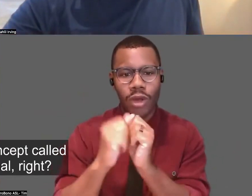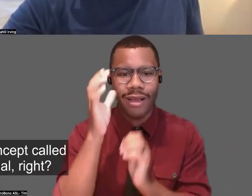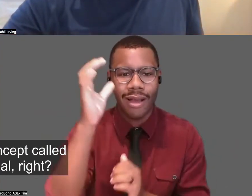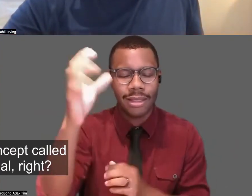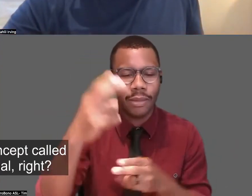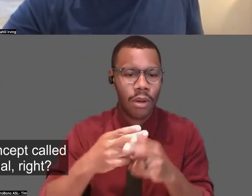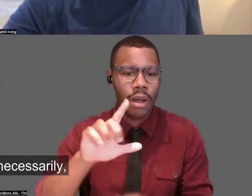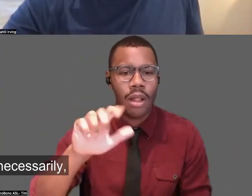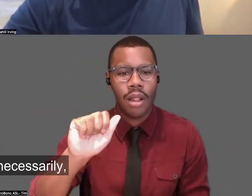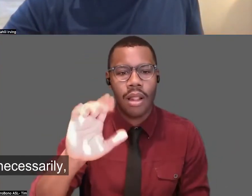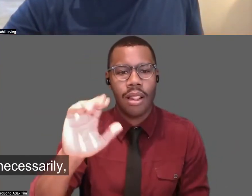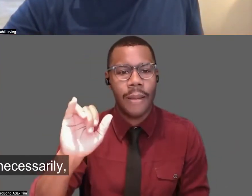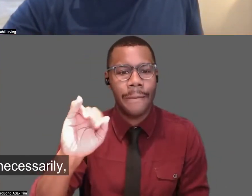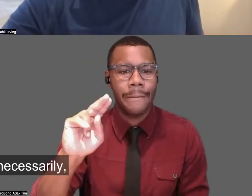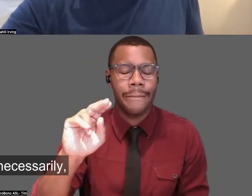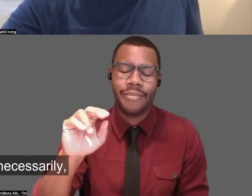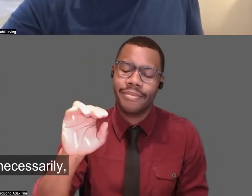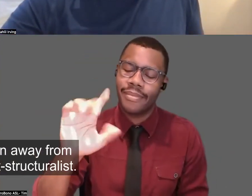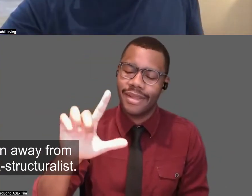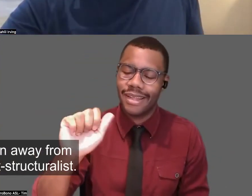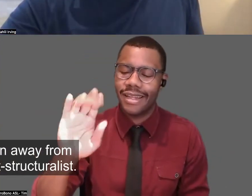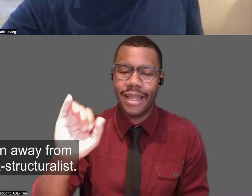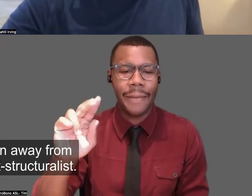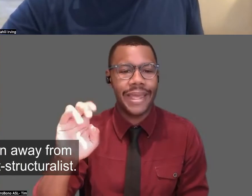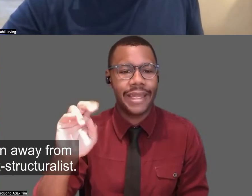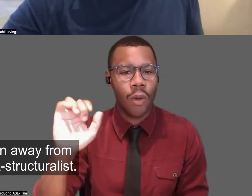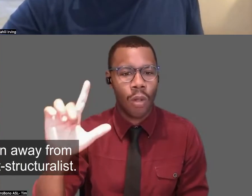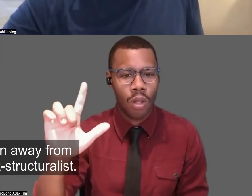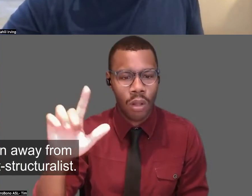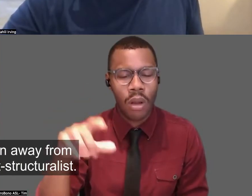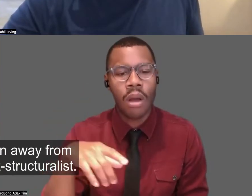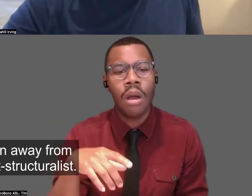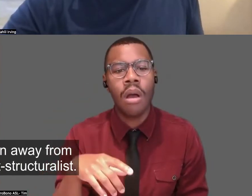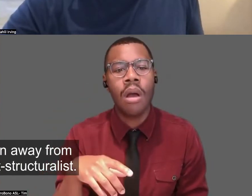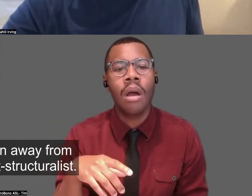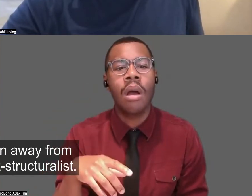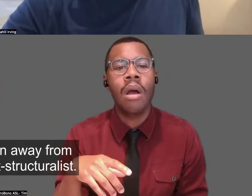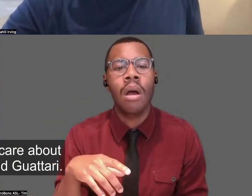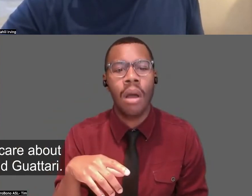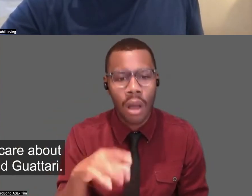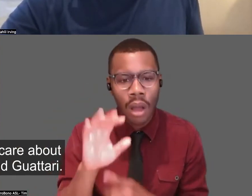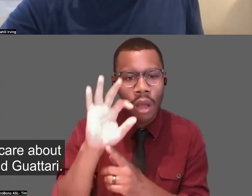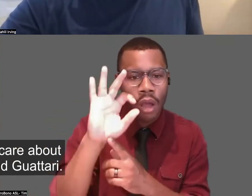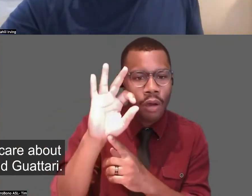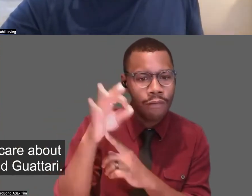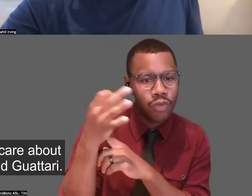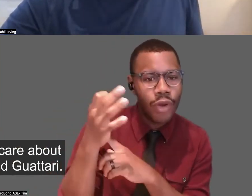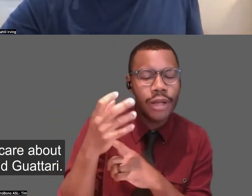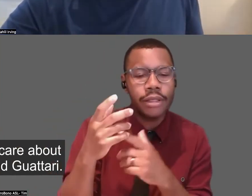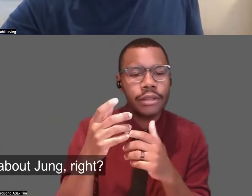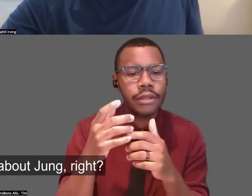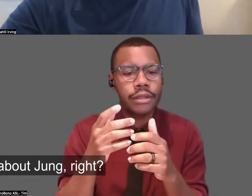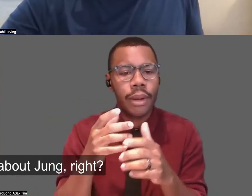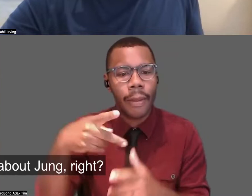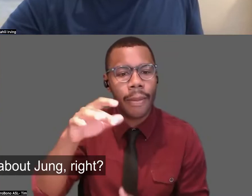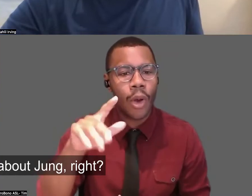right? And I don't necessarily, I definitely run away from French post-structuralists. So I don't care about Deleuze and